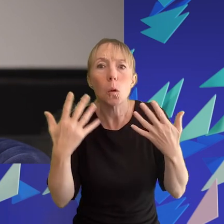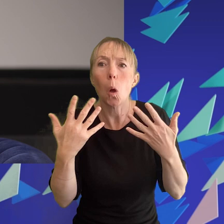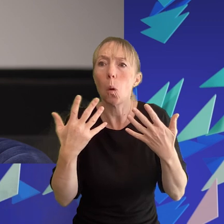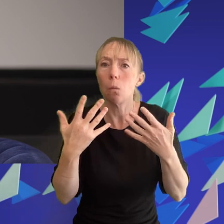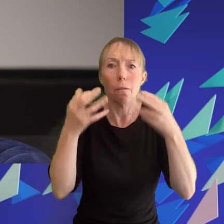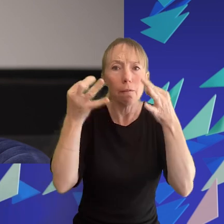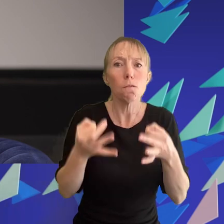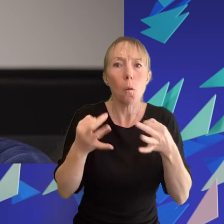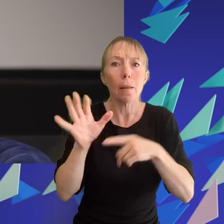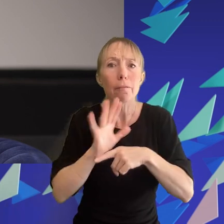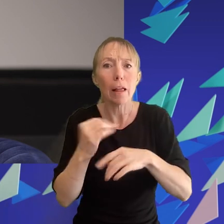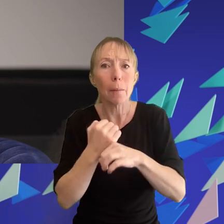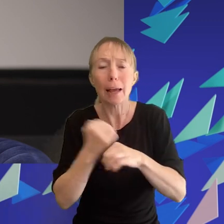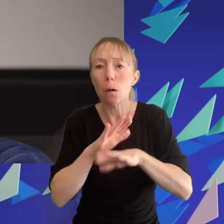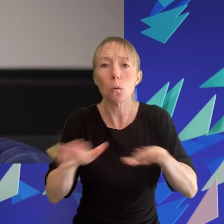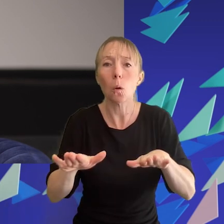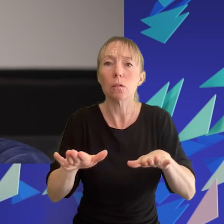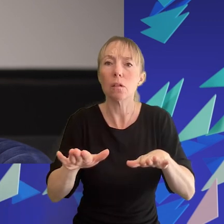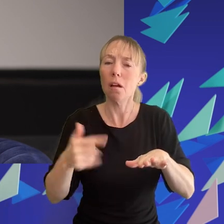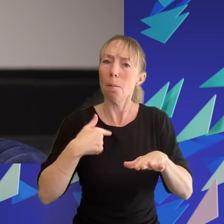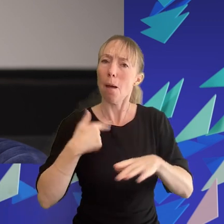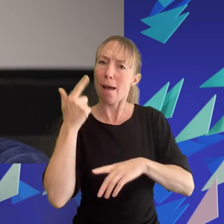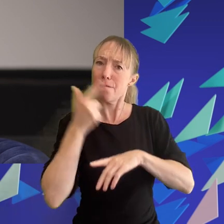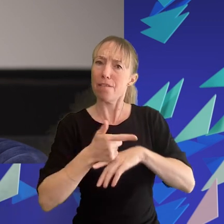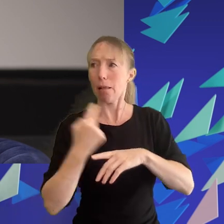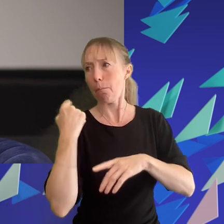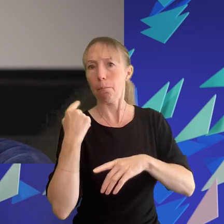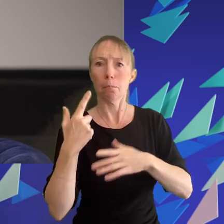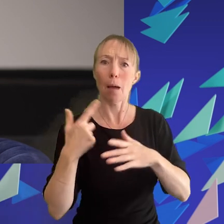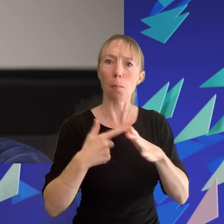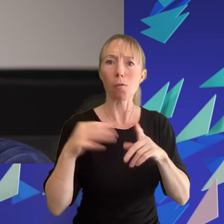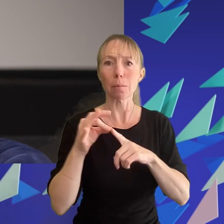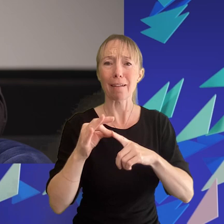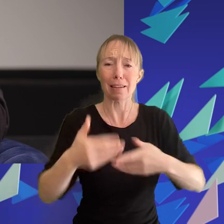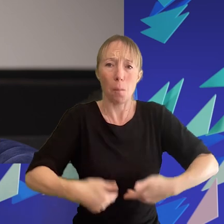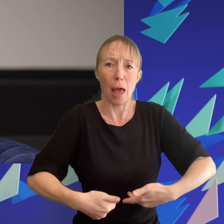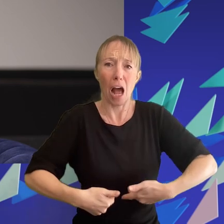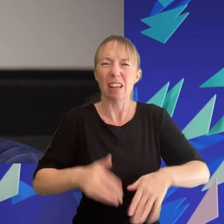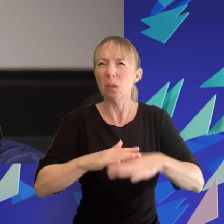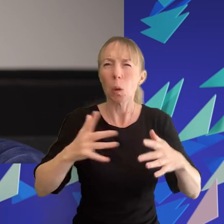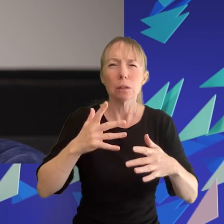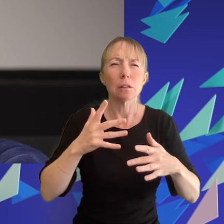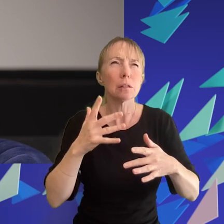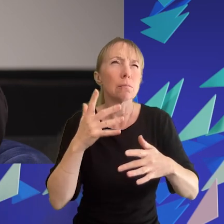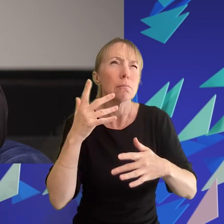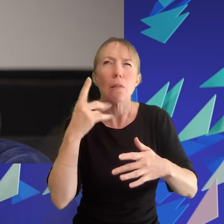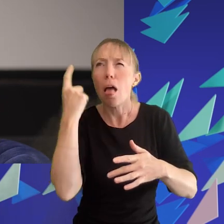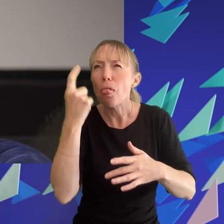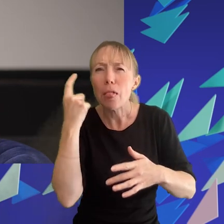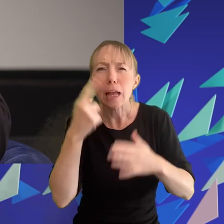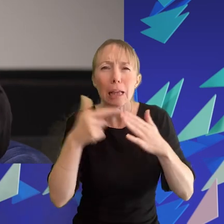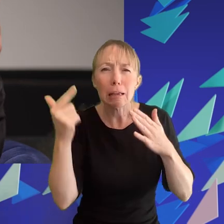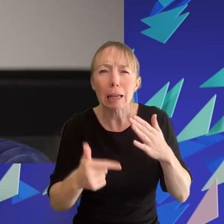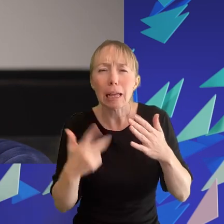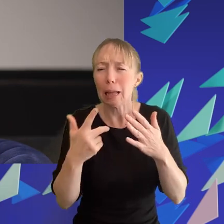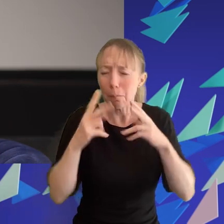I shot this film came from the guts. I mean, not from the intellectual analysis of academic convention